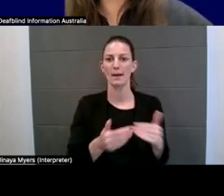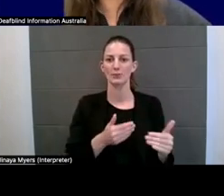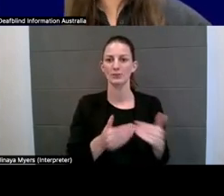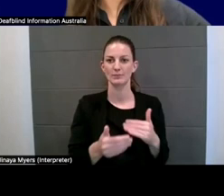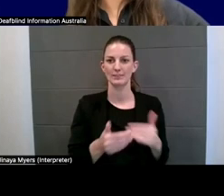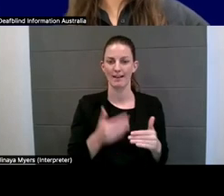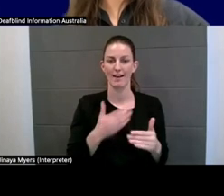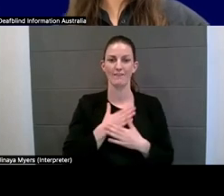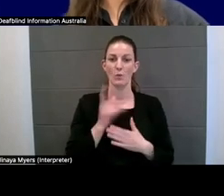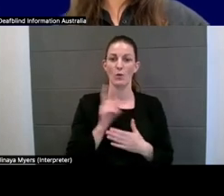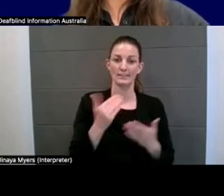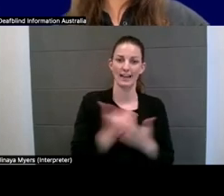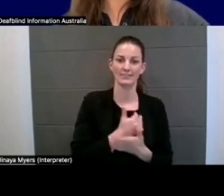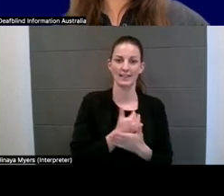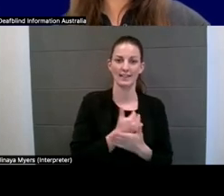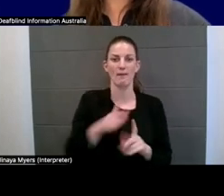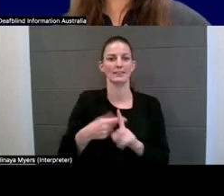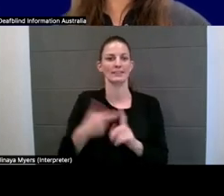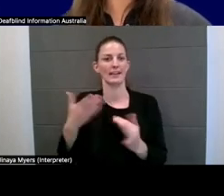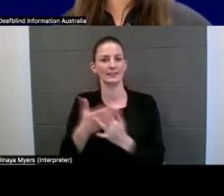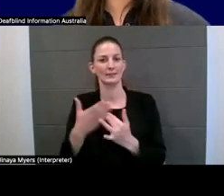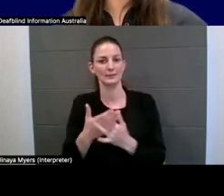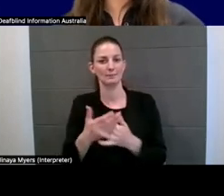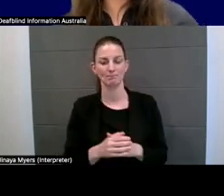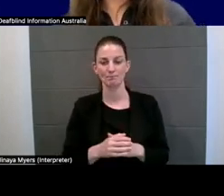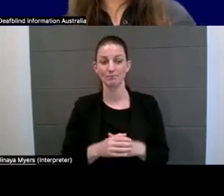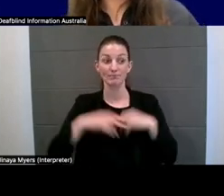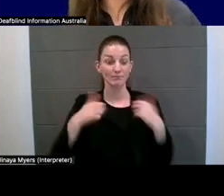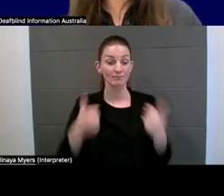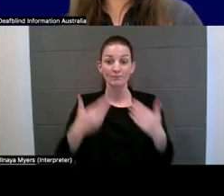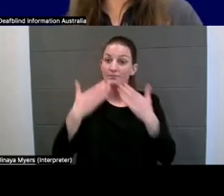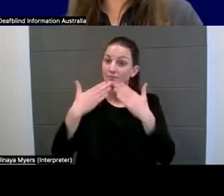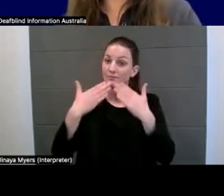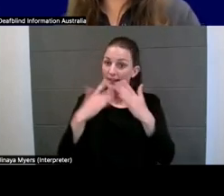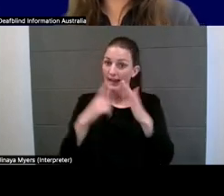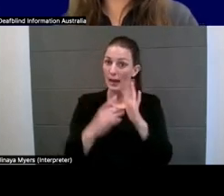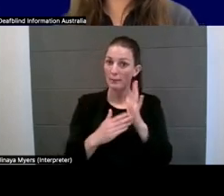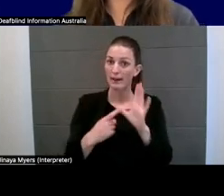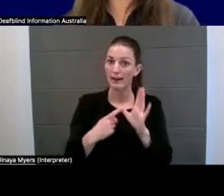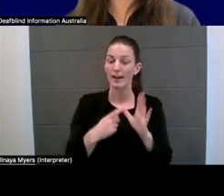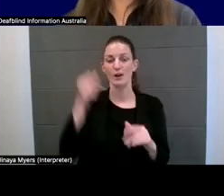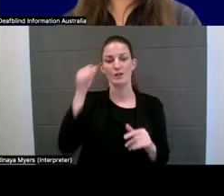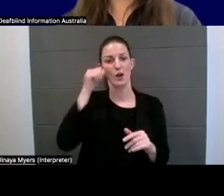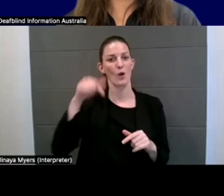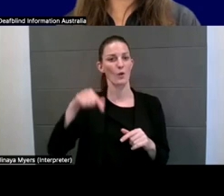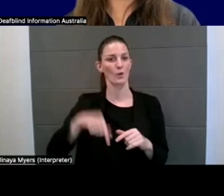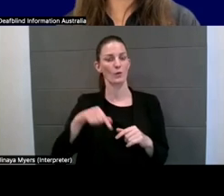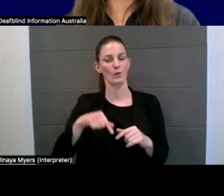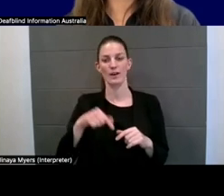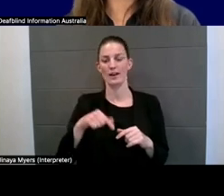access. Great. Okay, so thank you so much, Emma. I know these things take